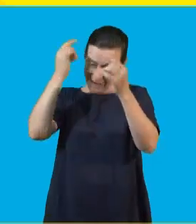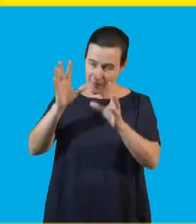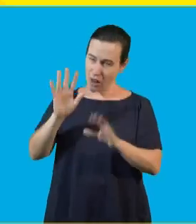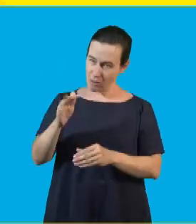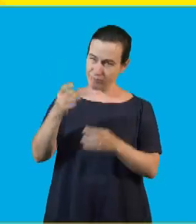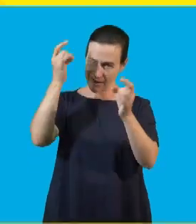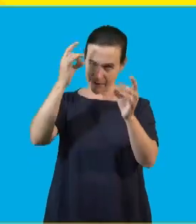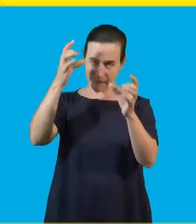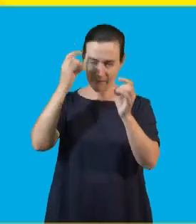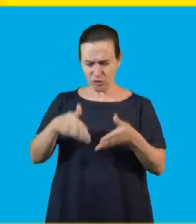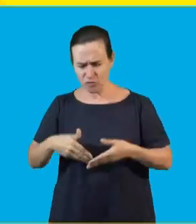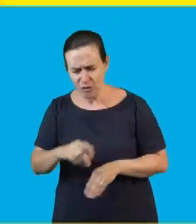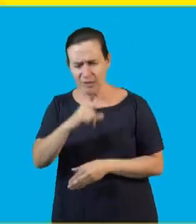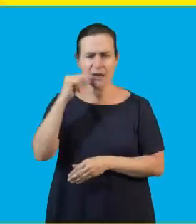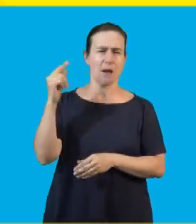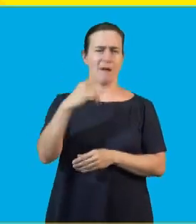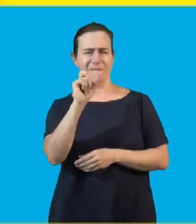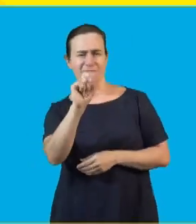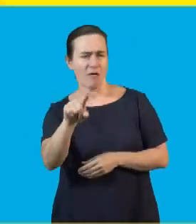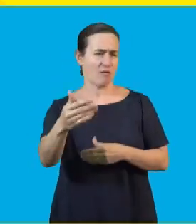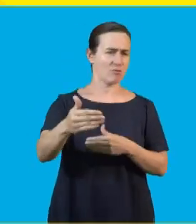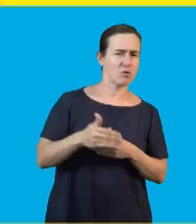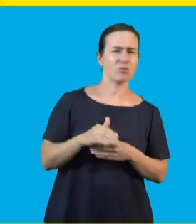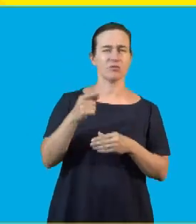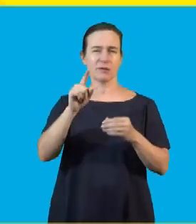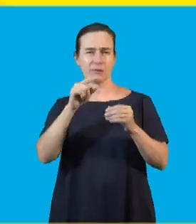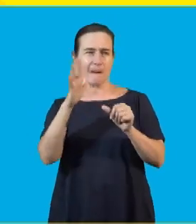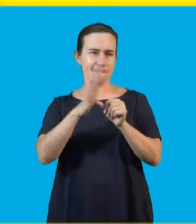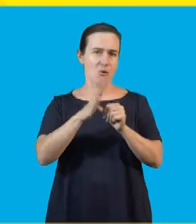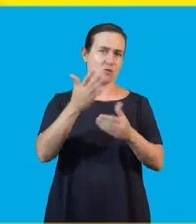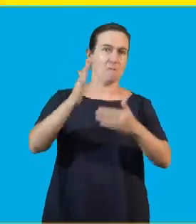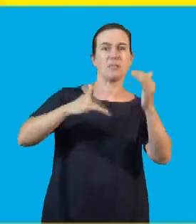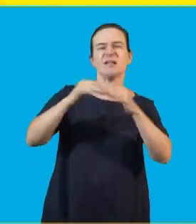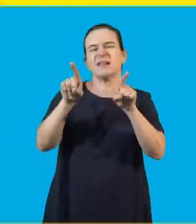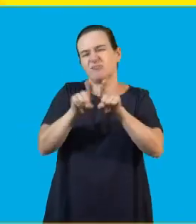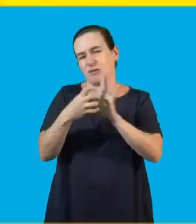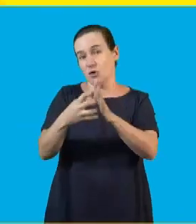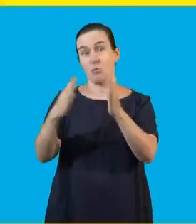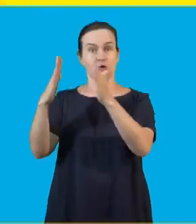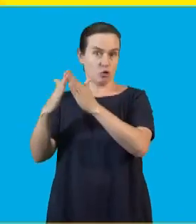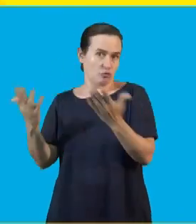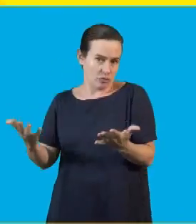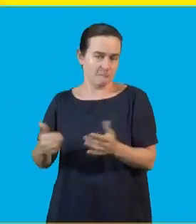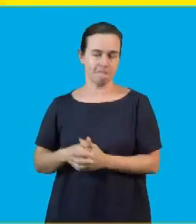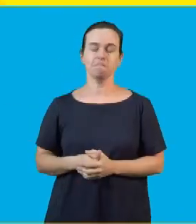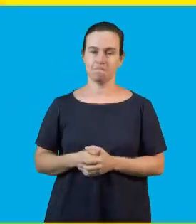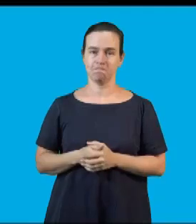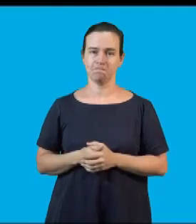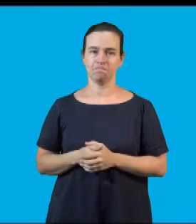of detail, distances, street names, and landmarks.